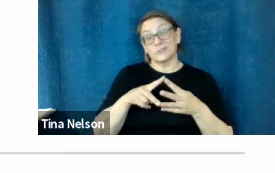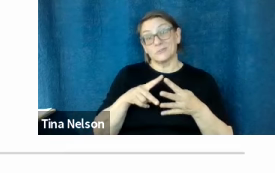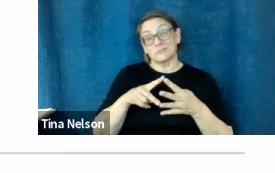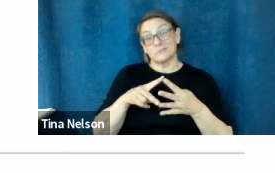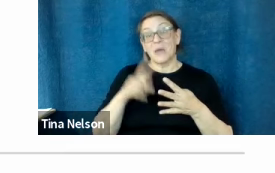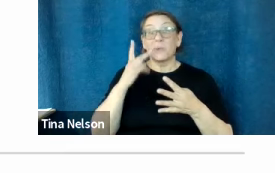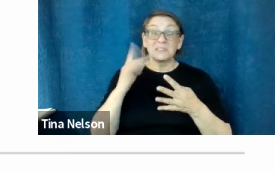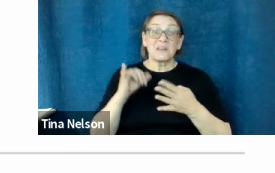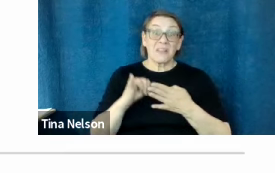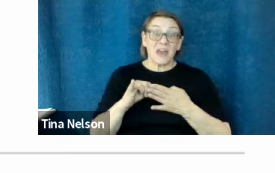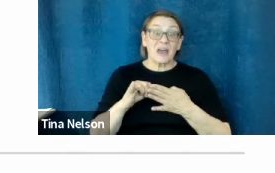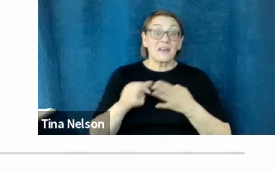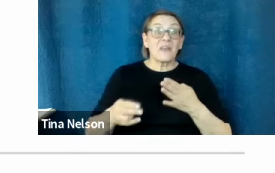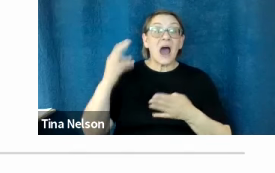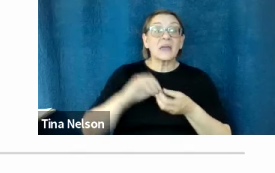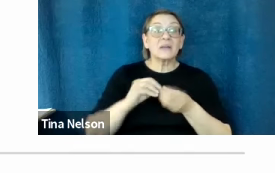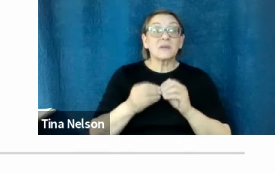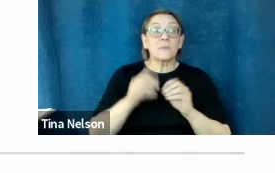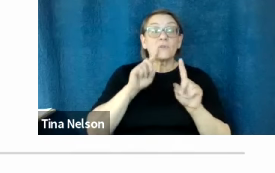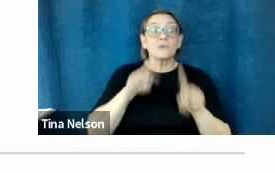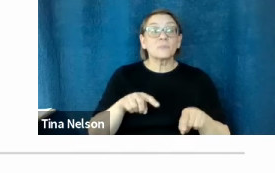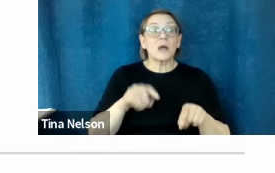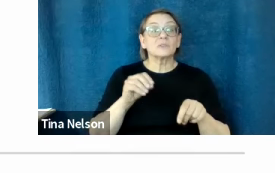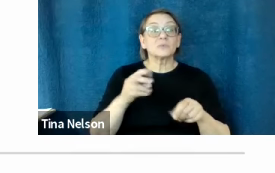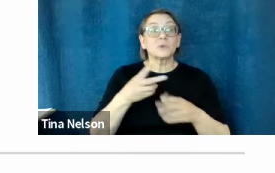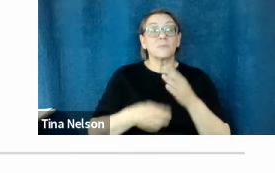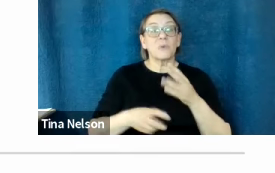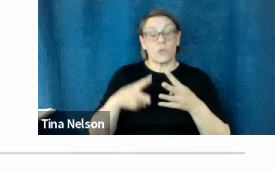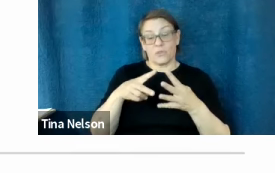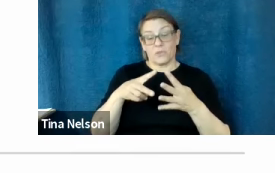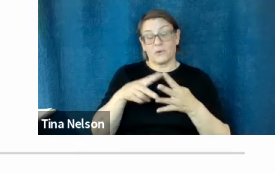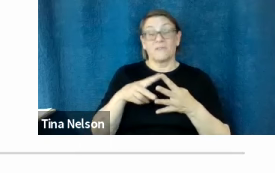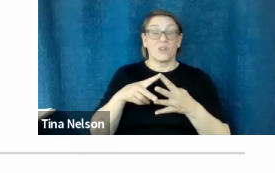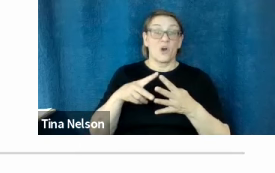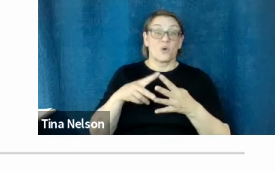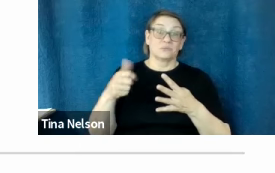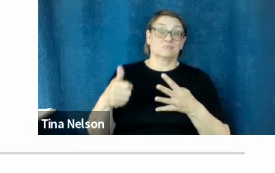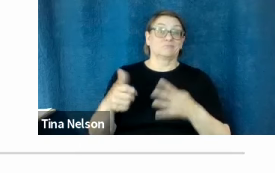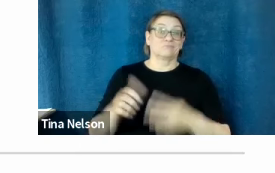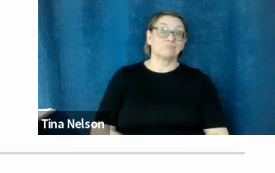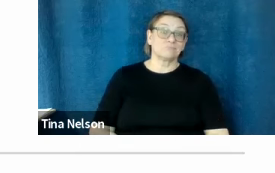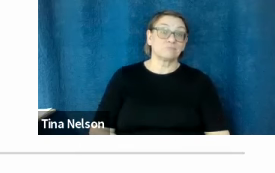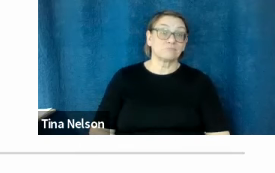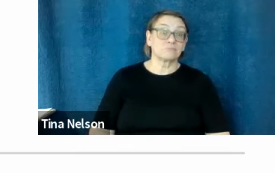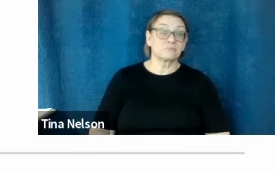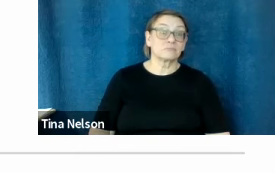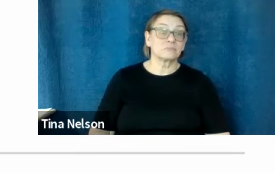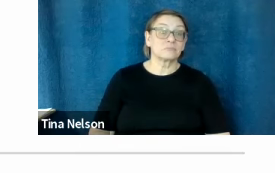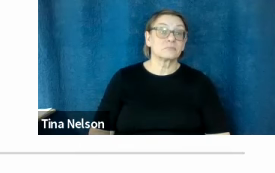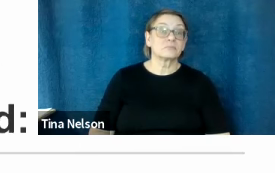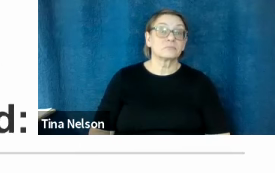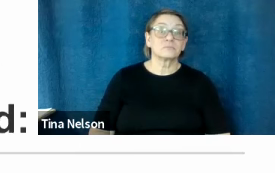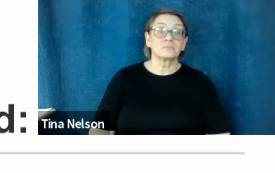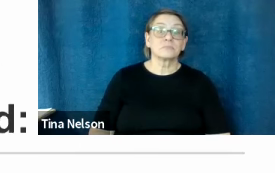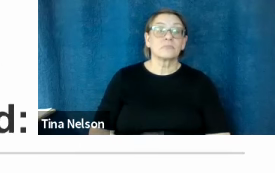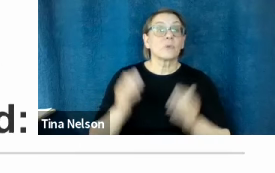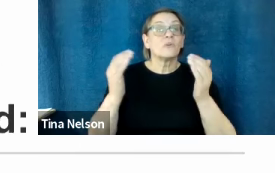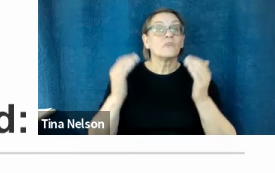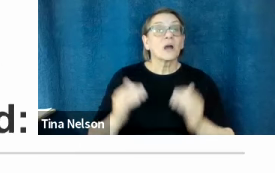that the highest number of responses were in both of those choices. All right, moving on.